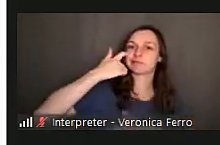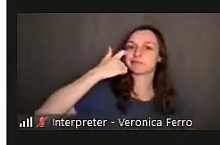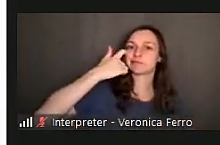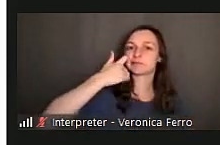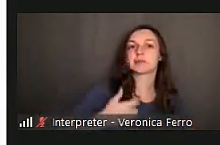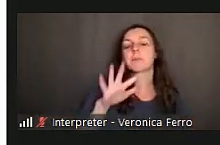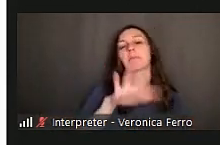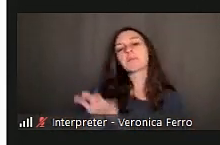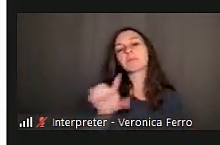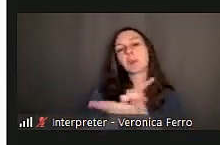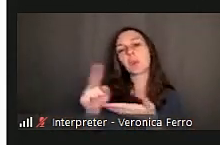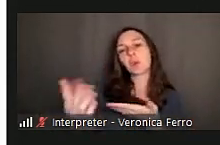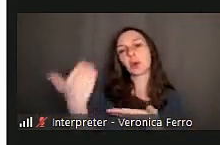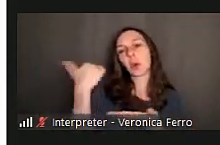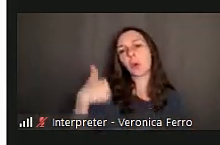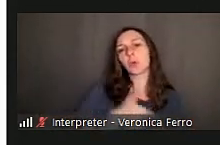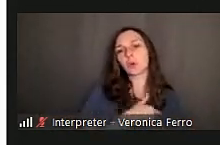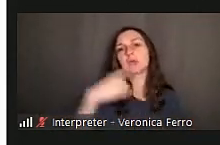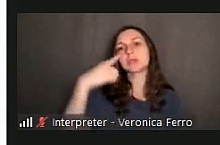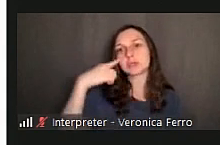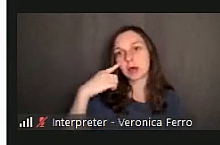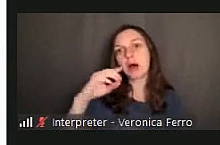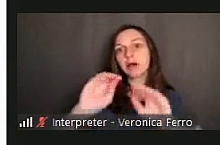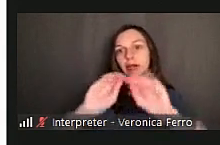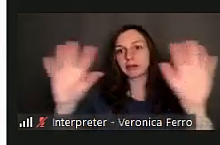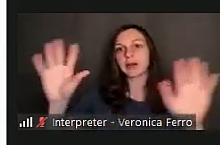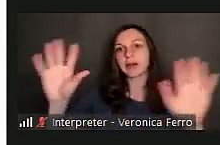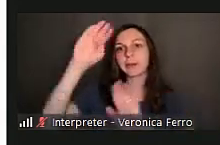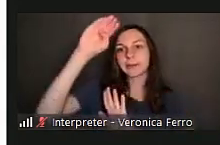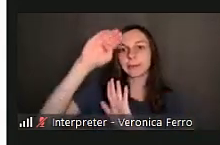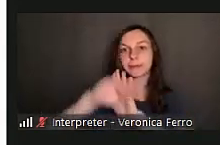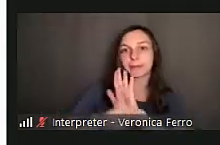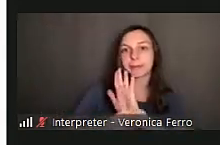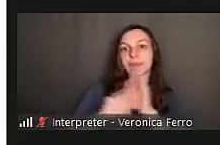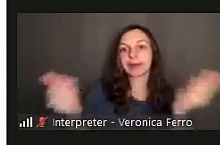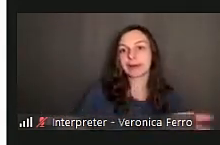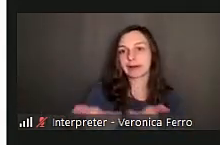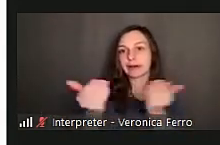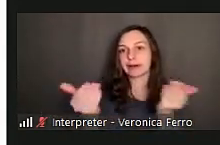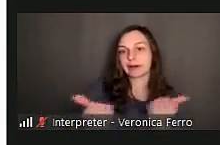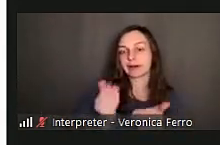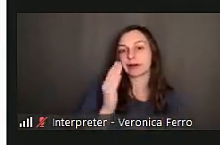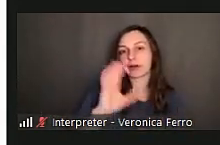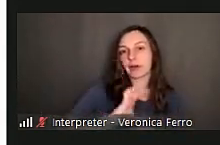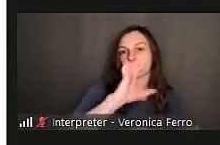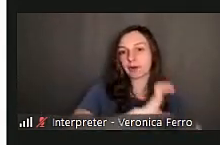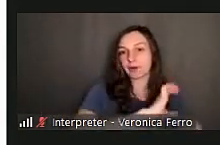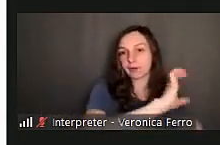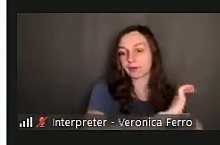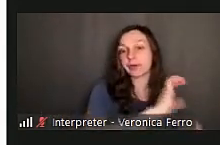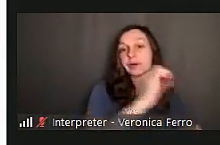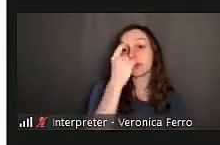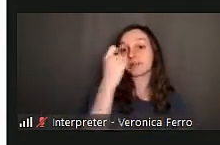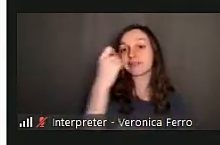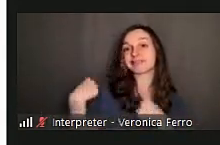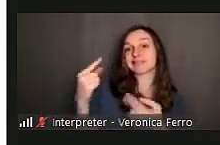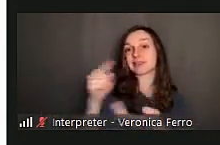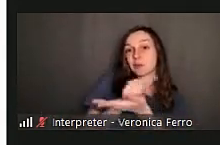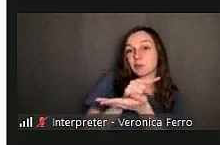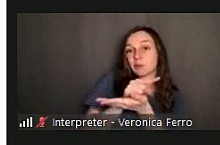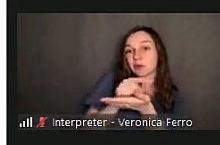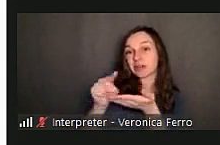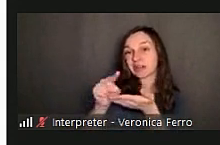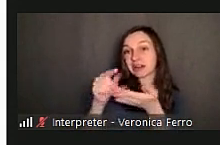you, we were seeing a clear declining trend in cases here in Colorado. But in the last week or so, that trend has reversed a little